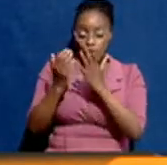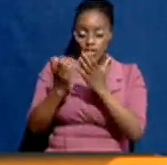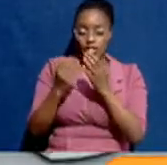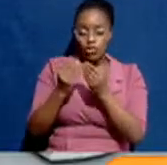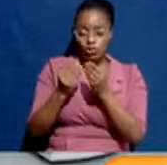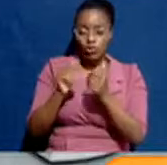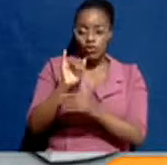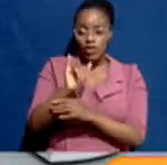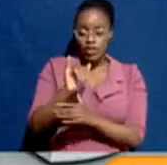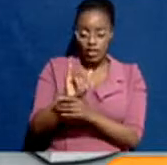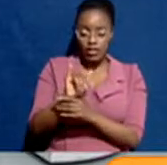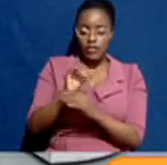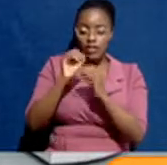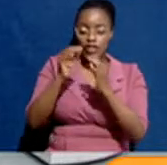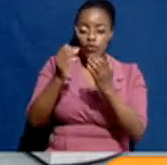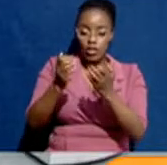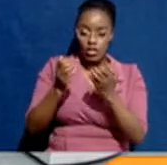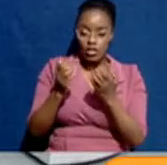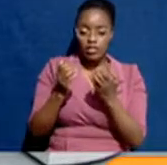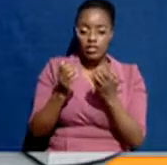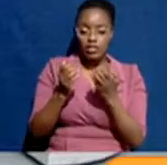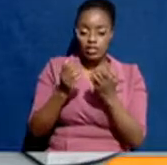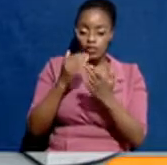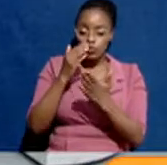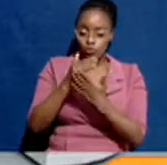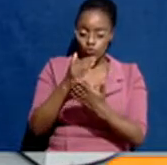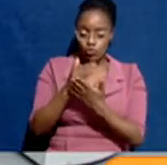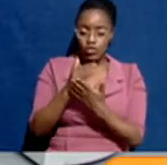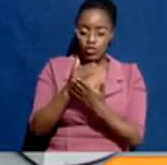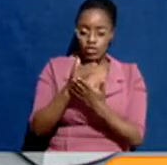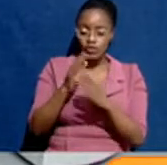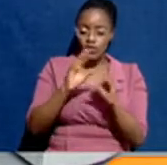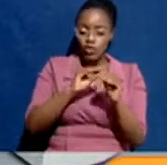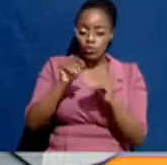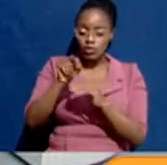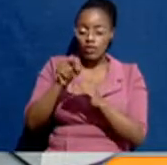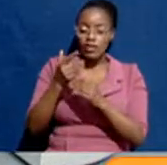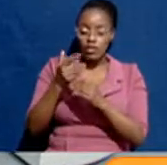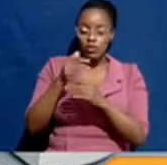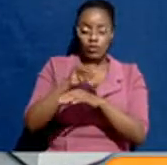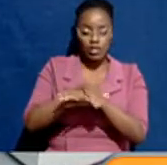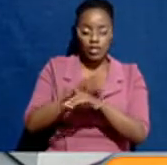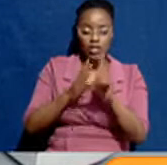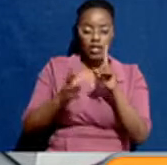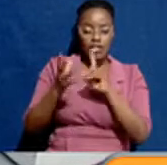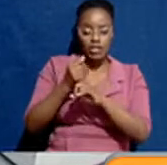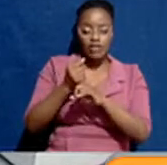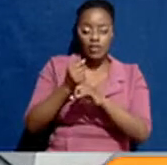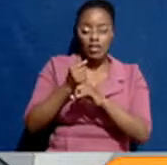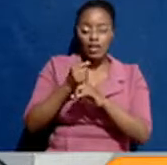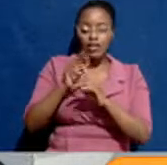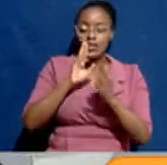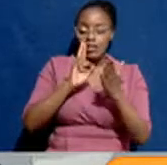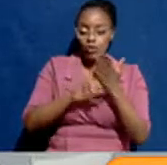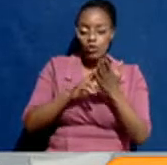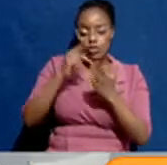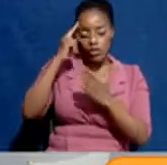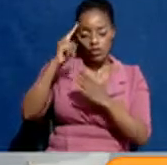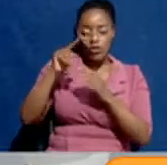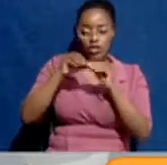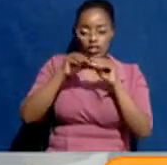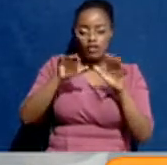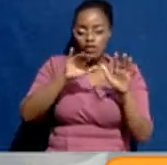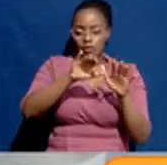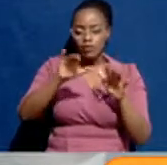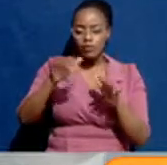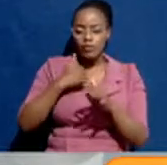We'll discuss that. We need to really get the fruits of devolution. Okay. And Shege, in your view, as the notion of